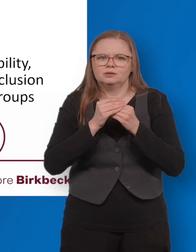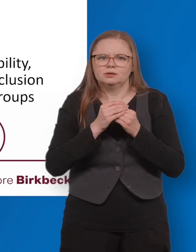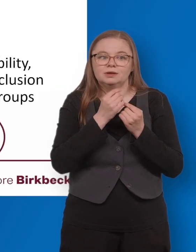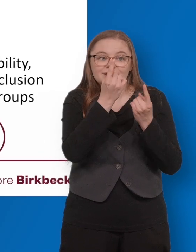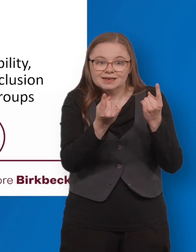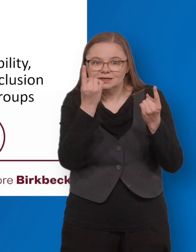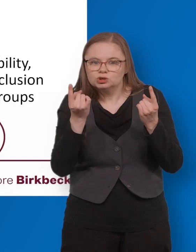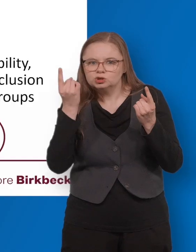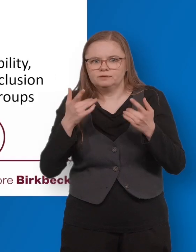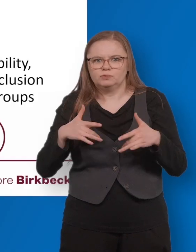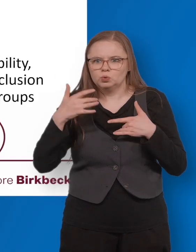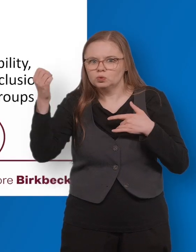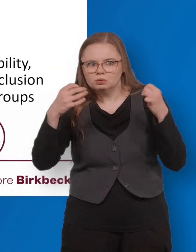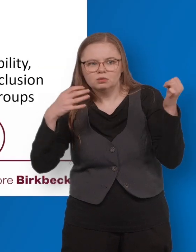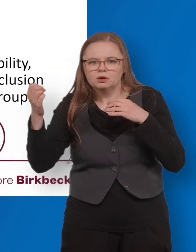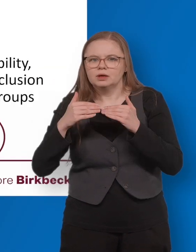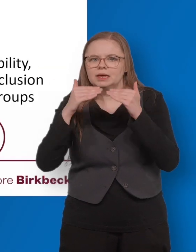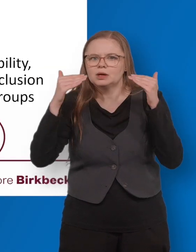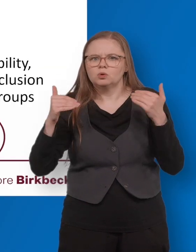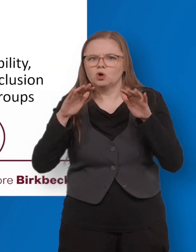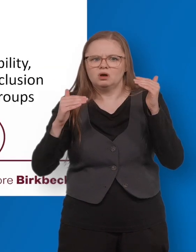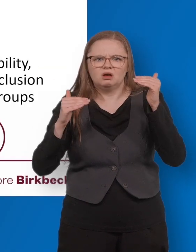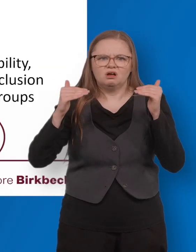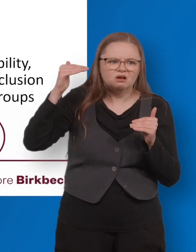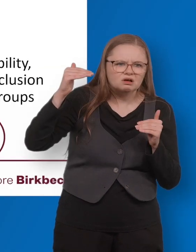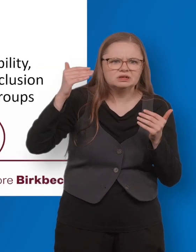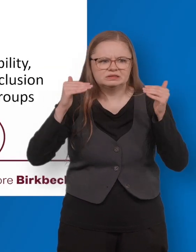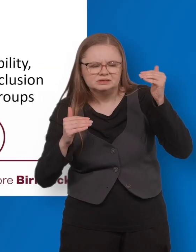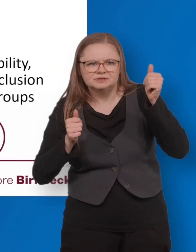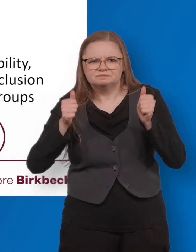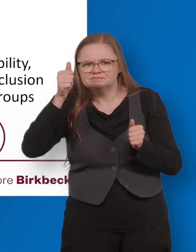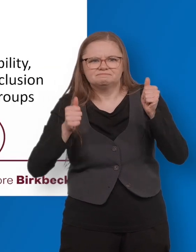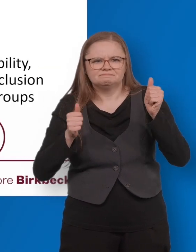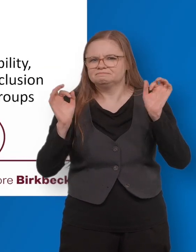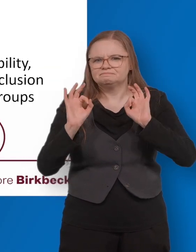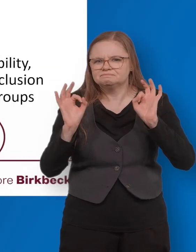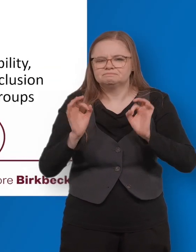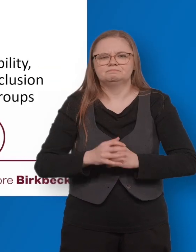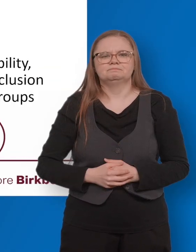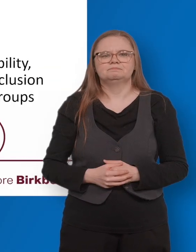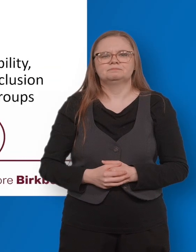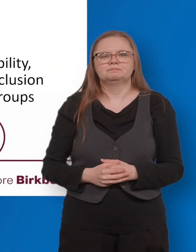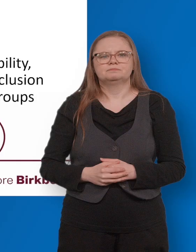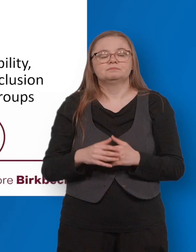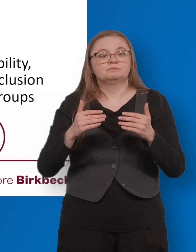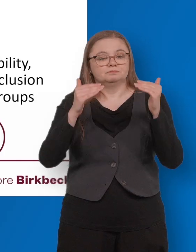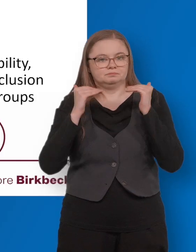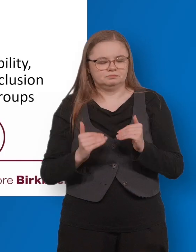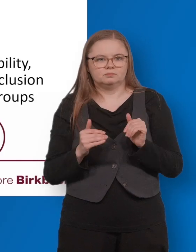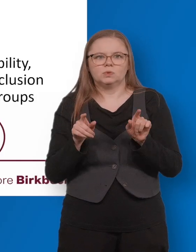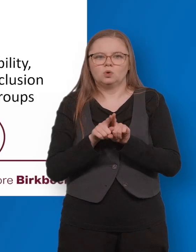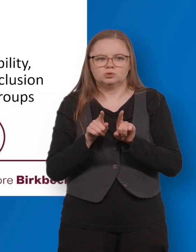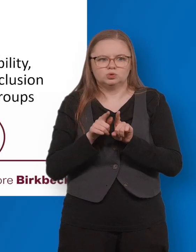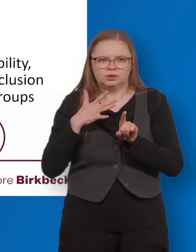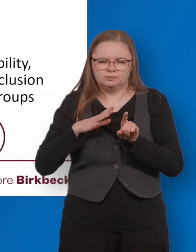in the same way, and you don't have the authority in the proverbial white coat who knows better. And also